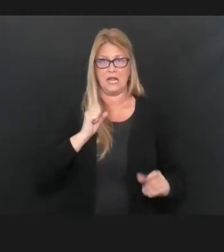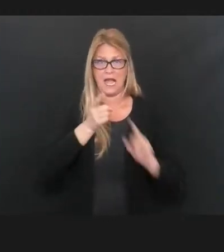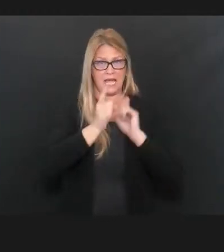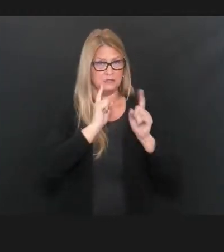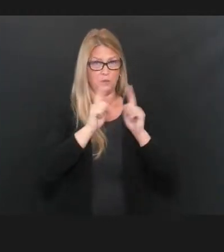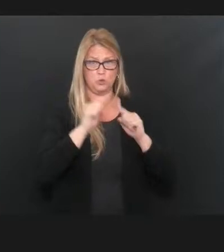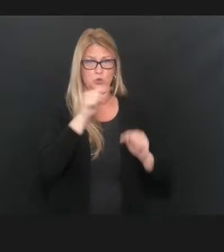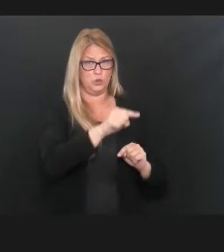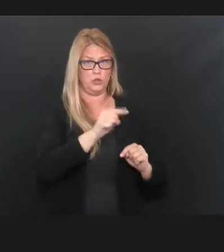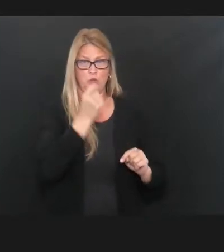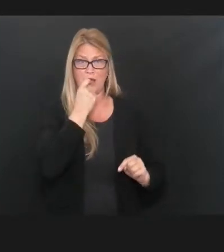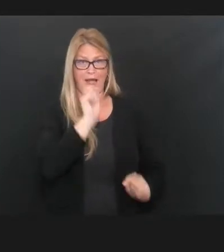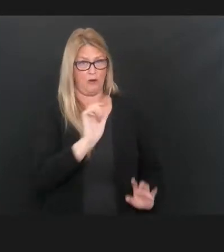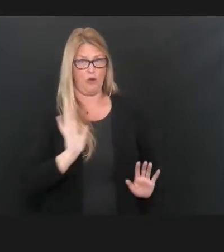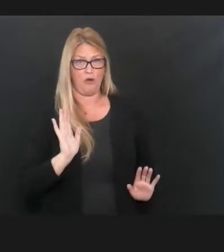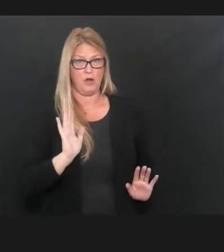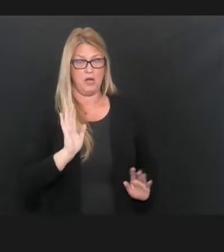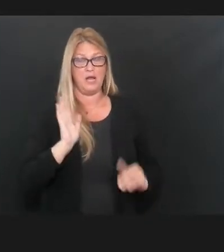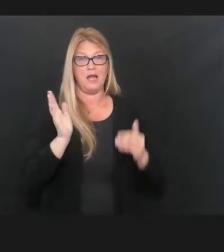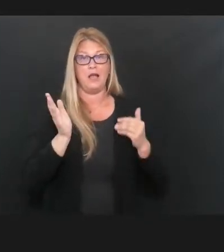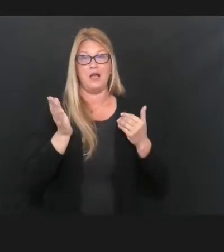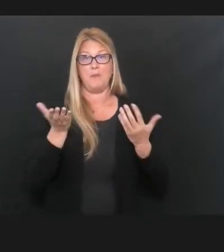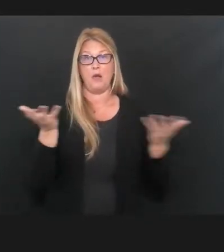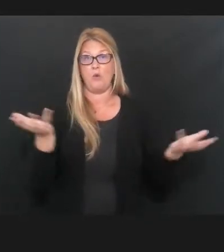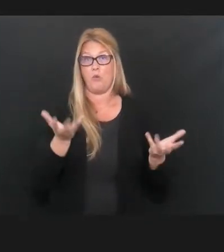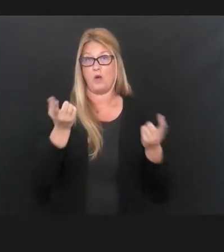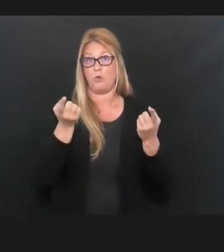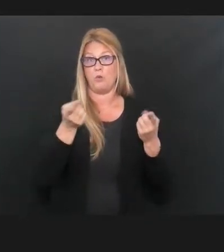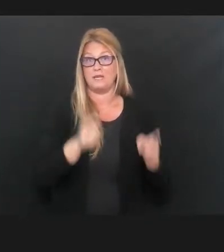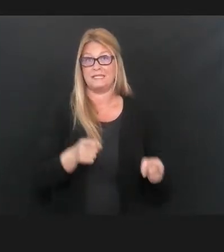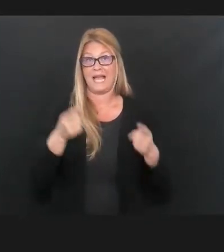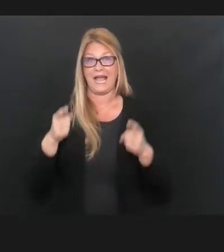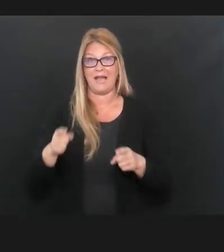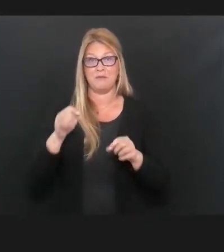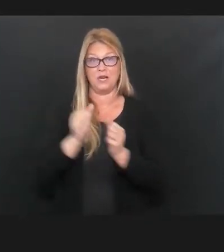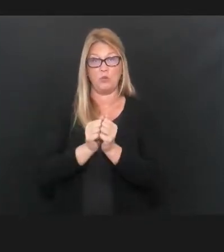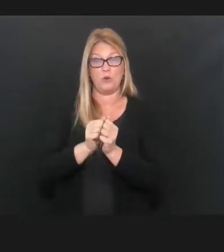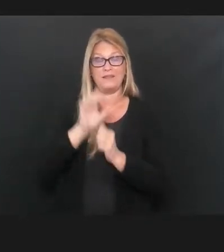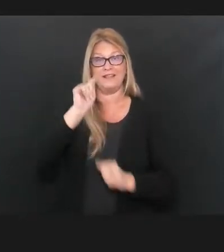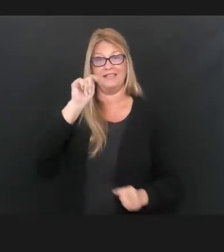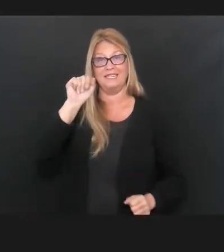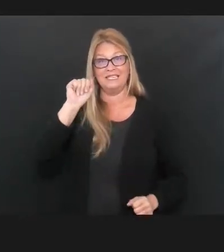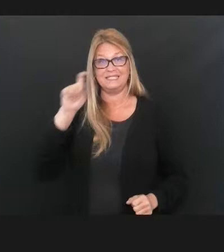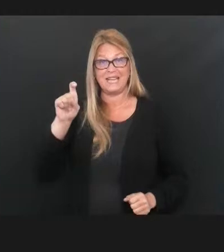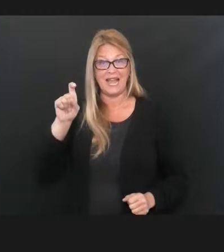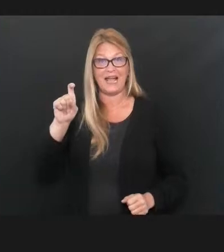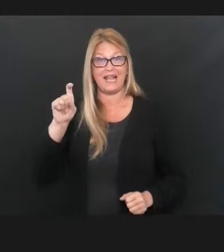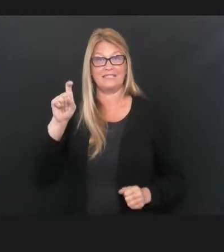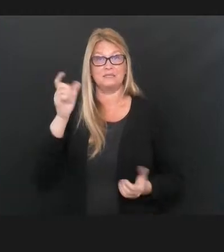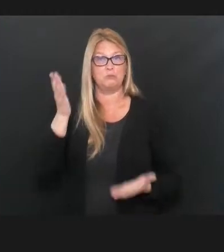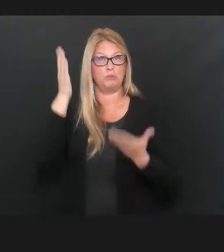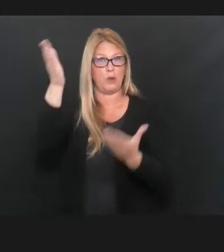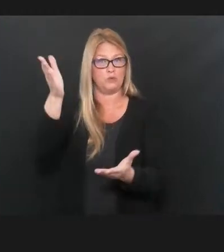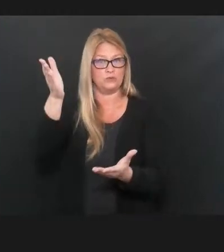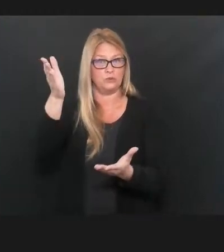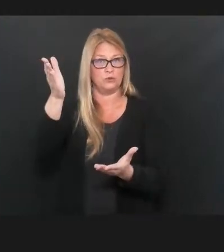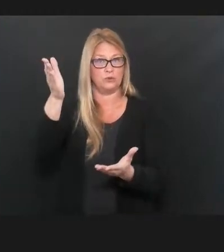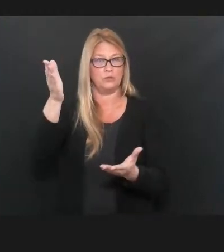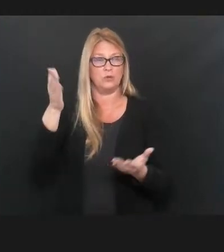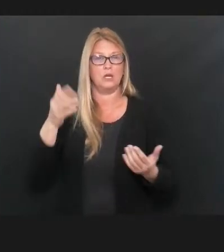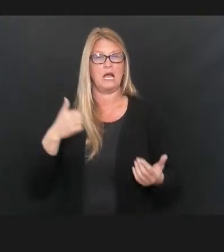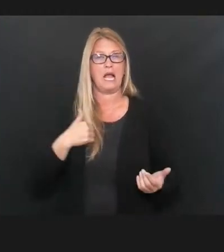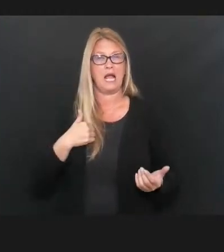at all about what was going on with their tax reformation proposals. So